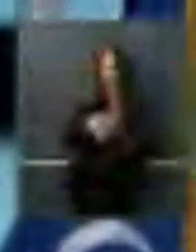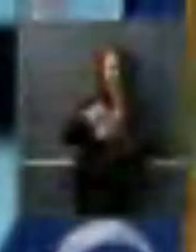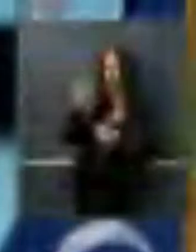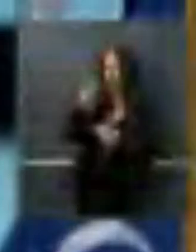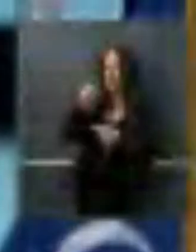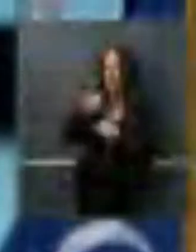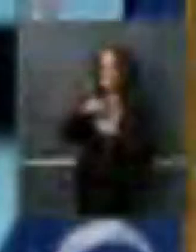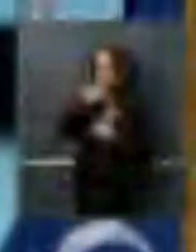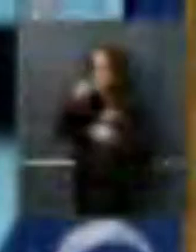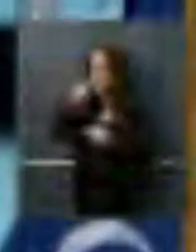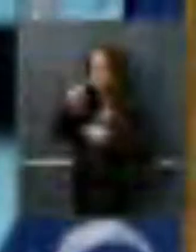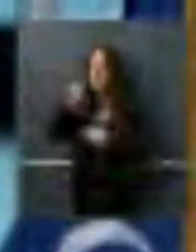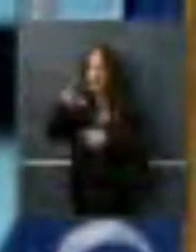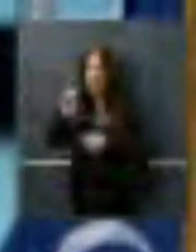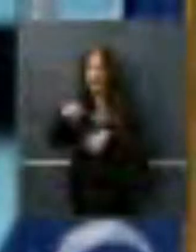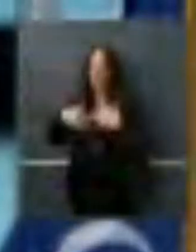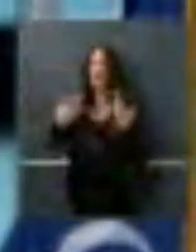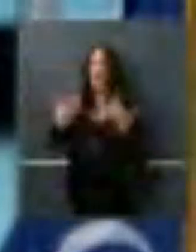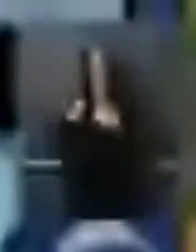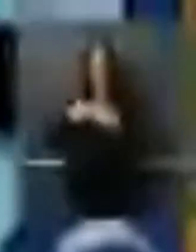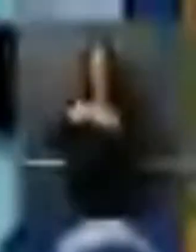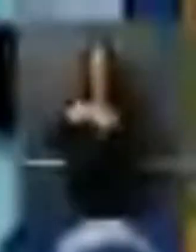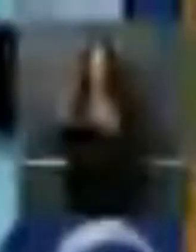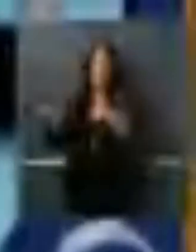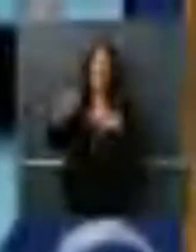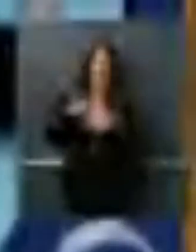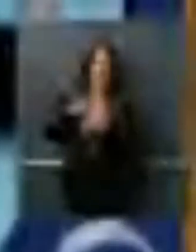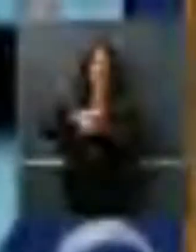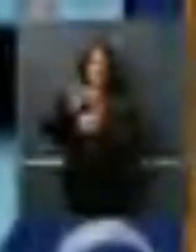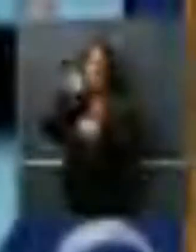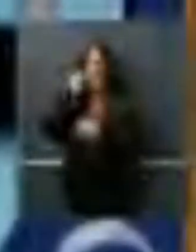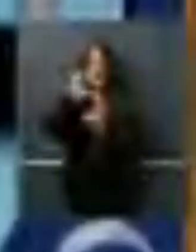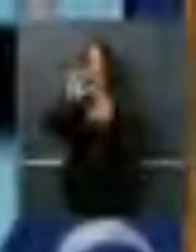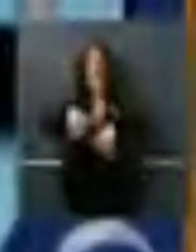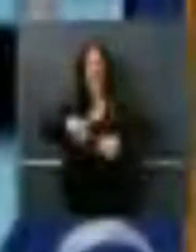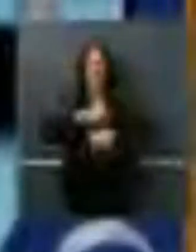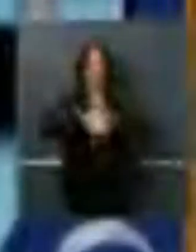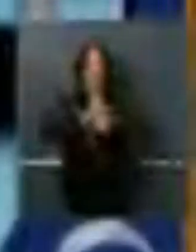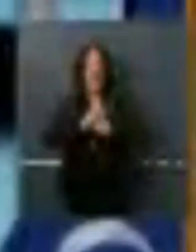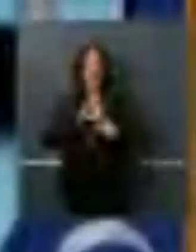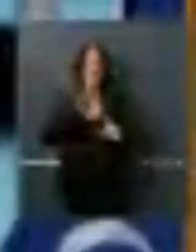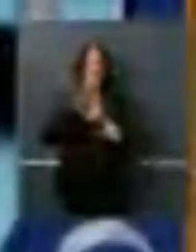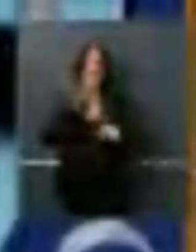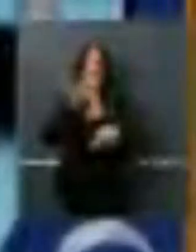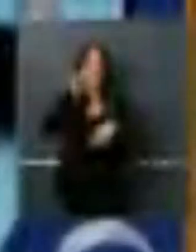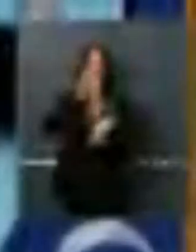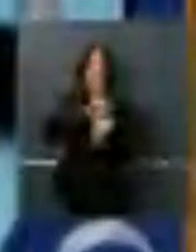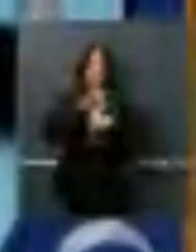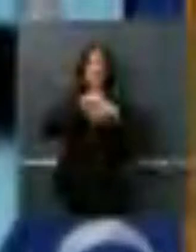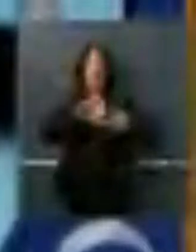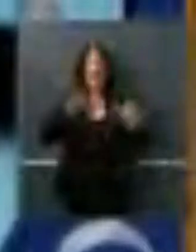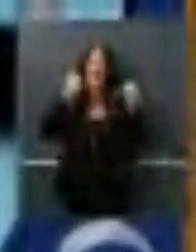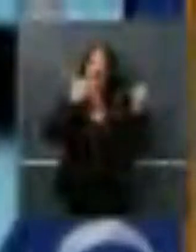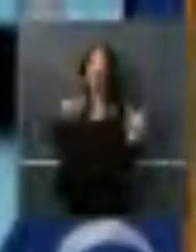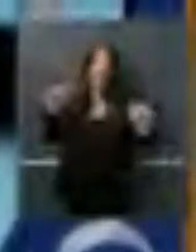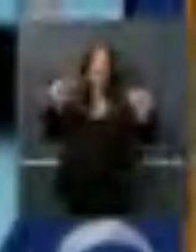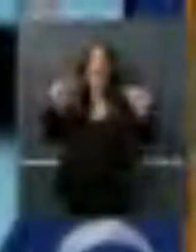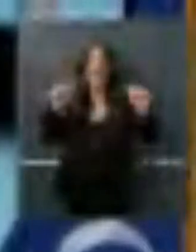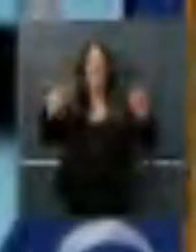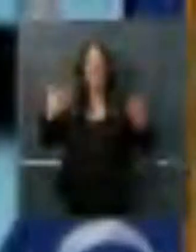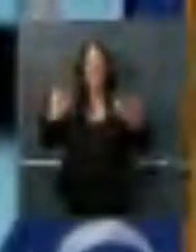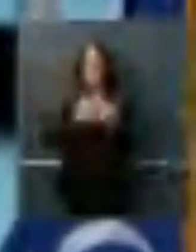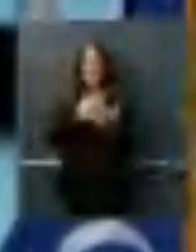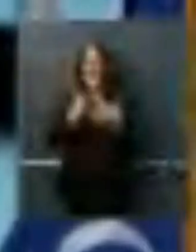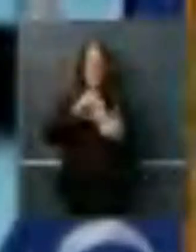facilities, this knows no geography. It's impacting every part of the state of California, not just large coastal cities, not just